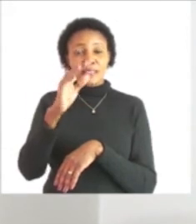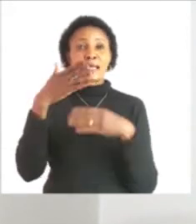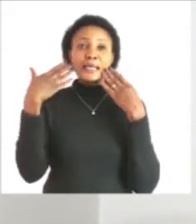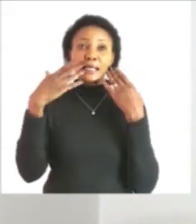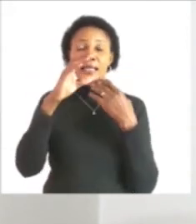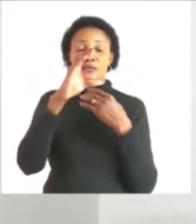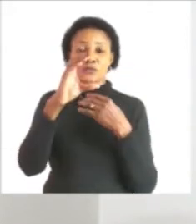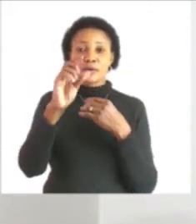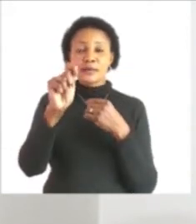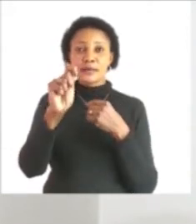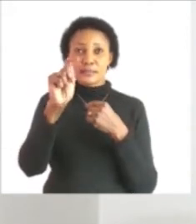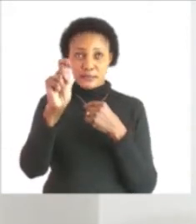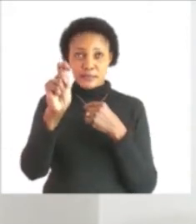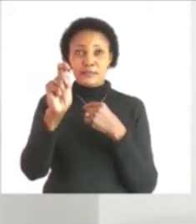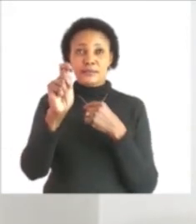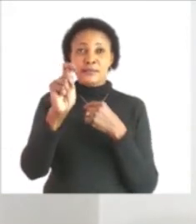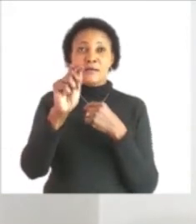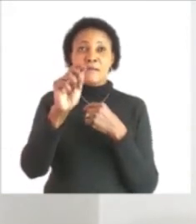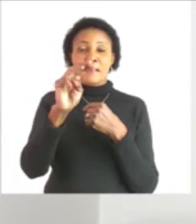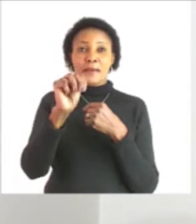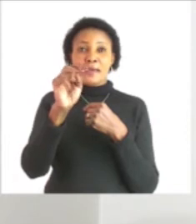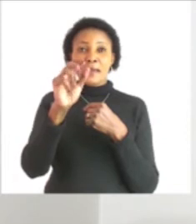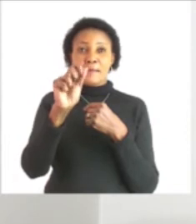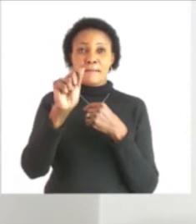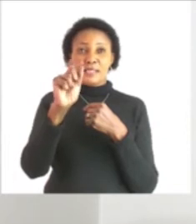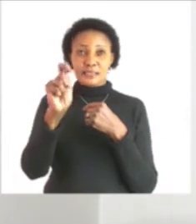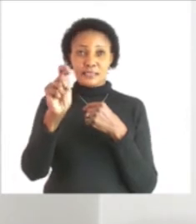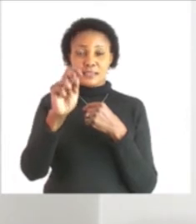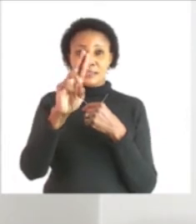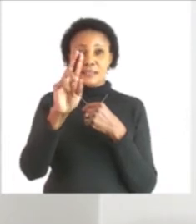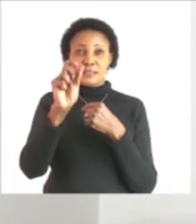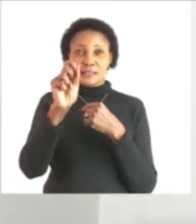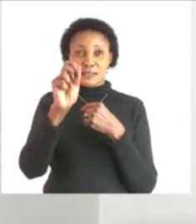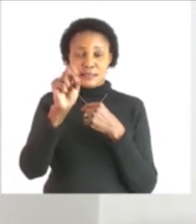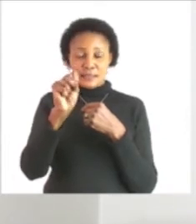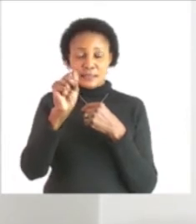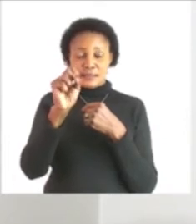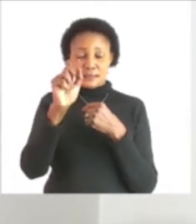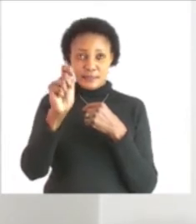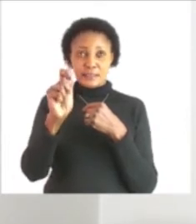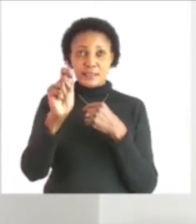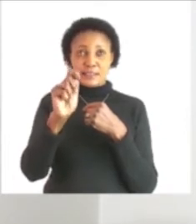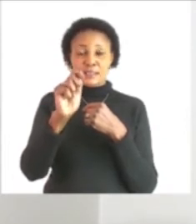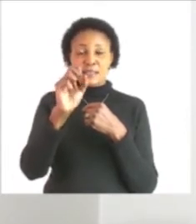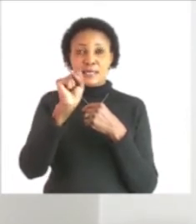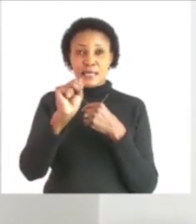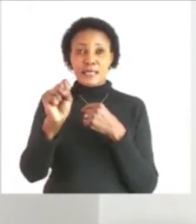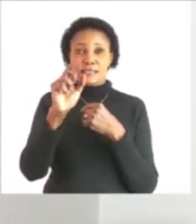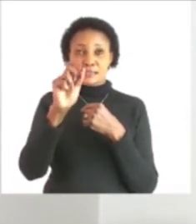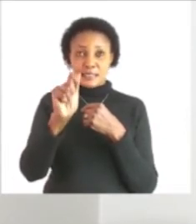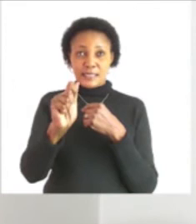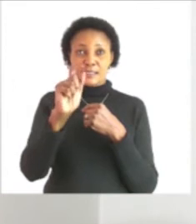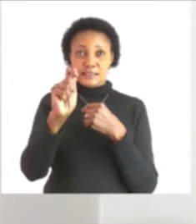cat, mat, rat, sat, bat, and